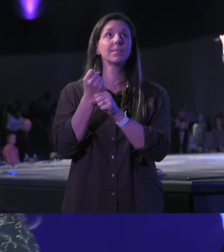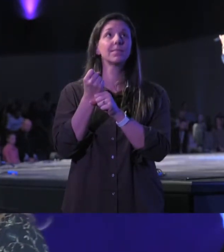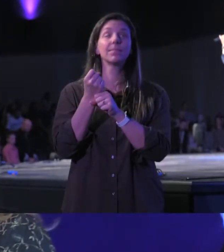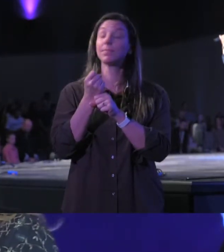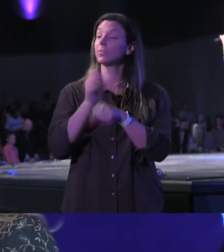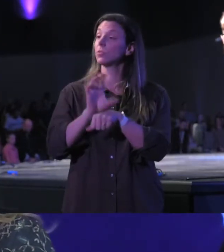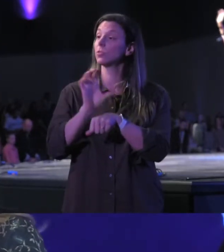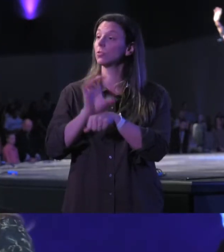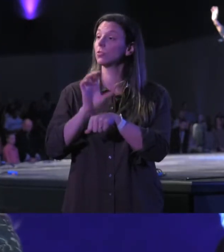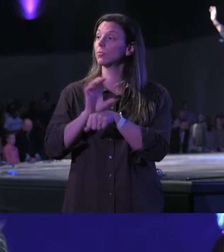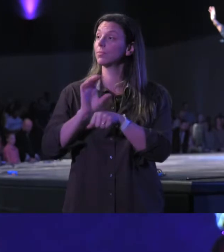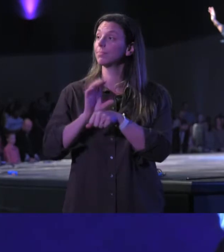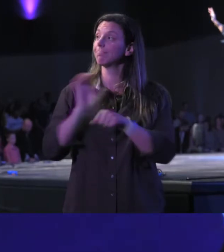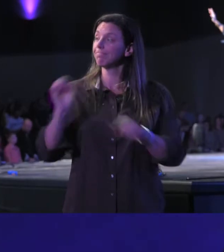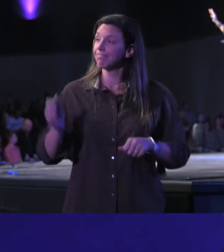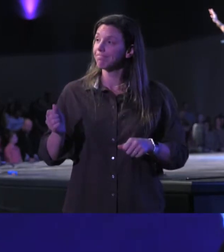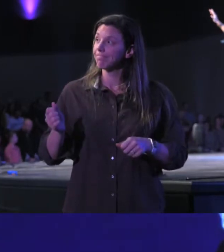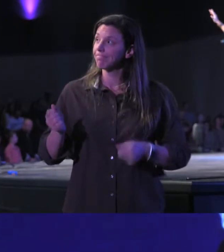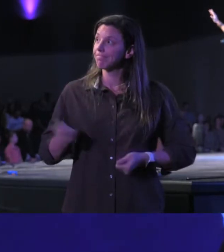faithfulness. Church, let's lift up this cry.